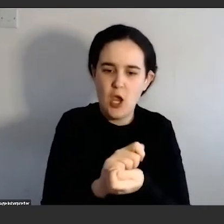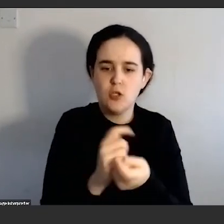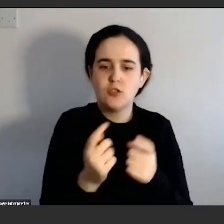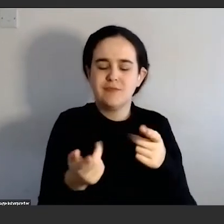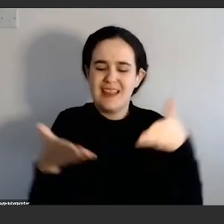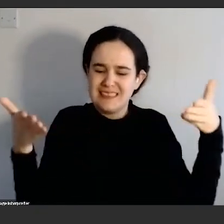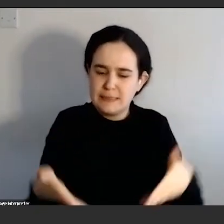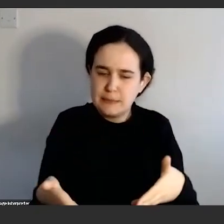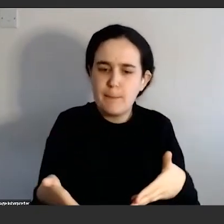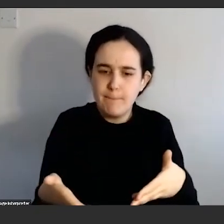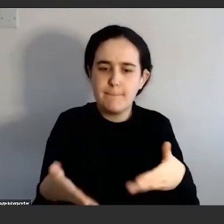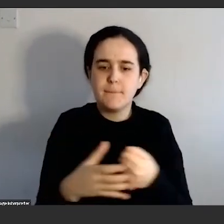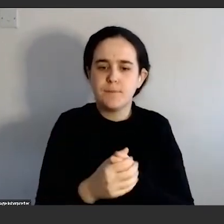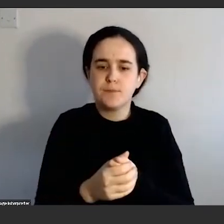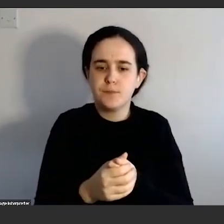with medication,